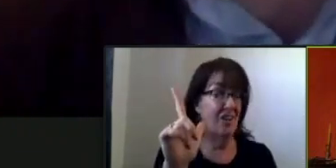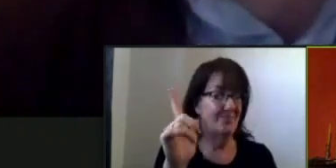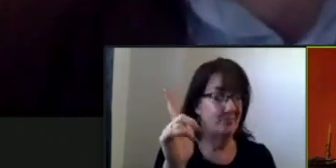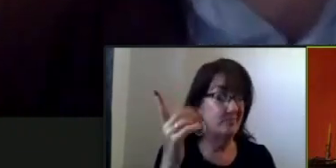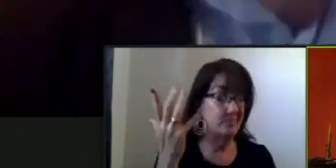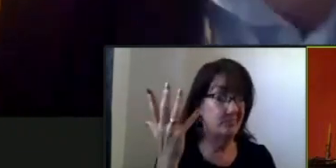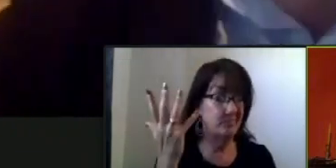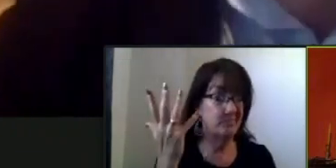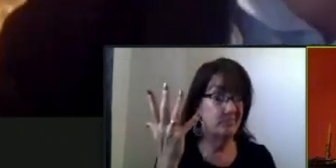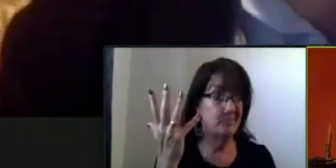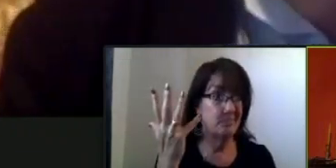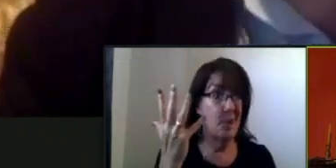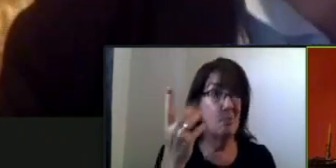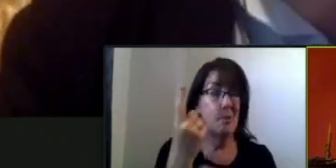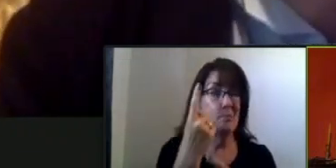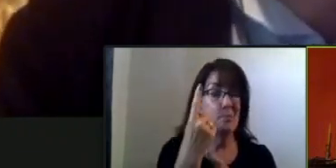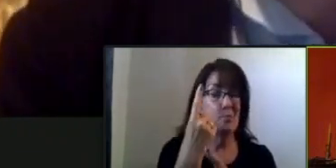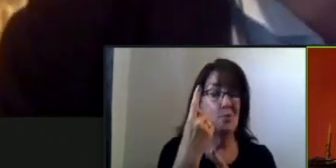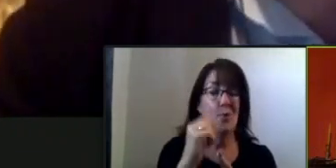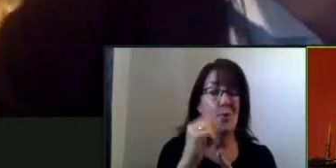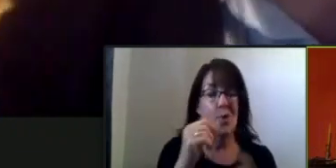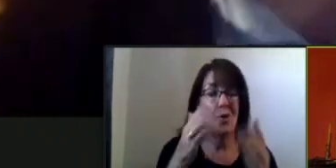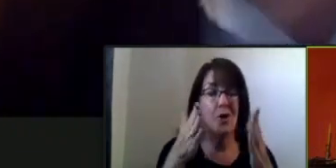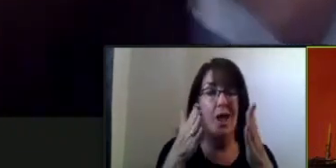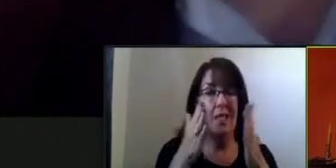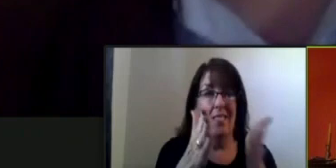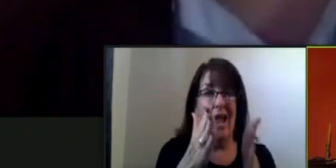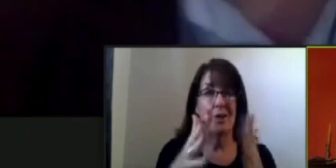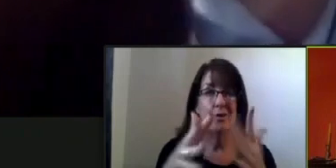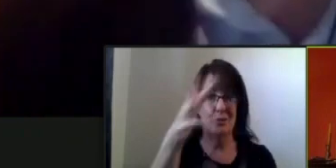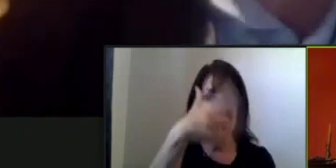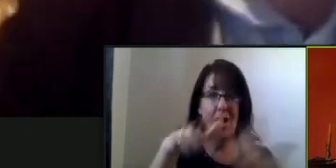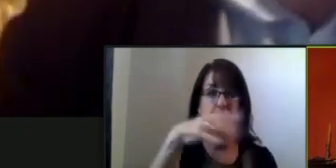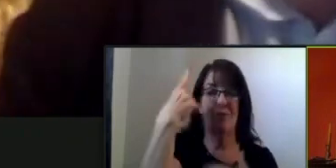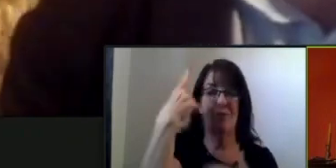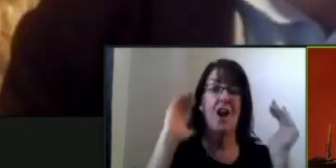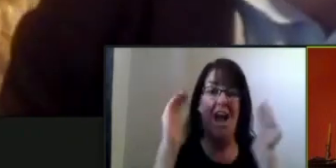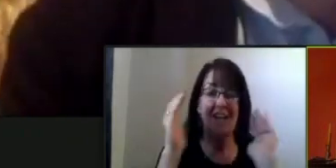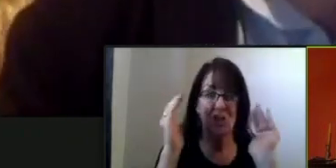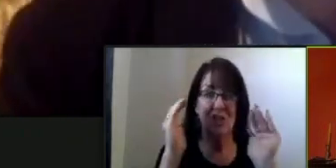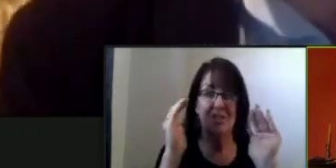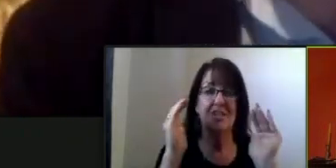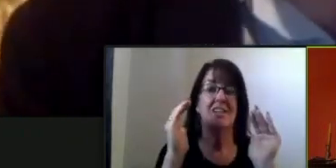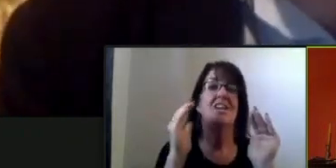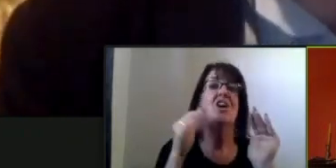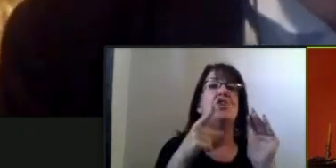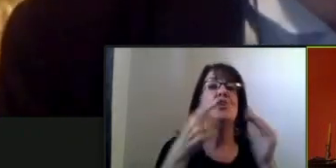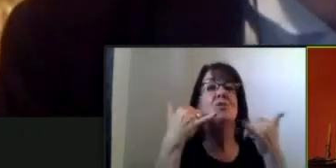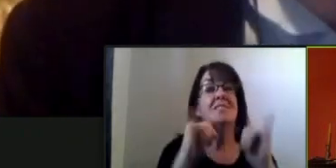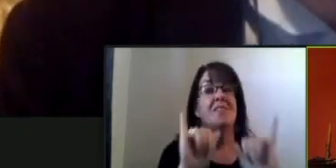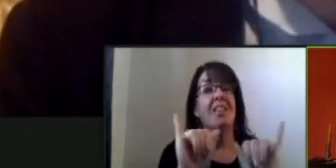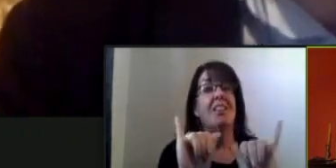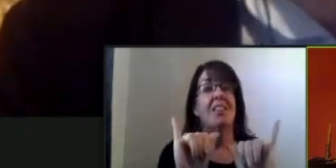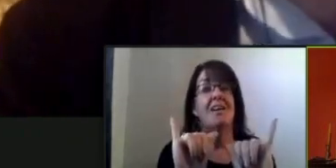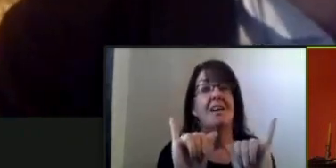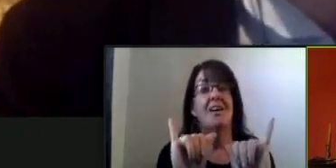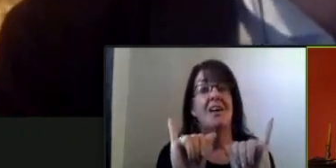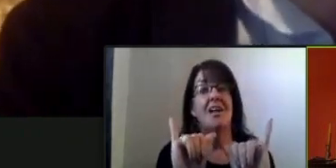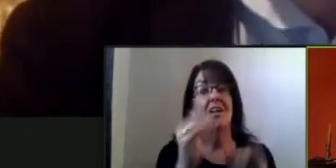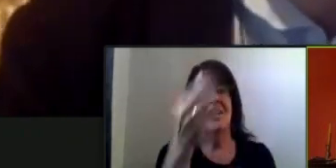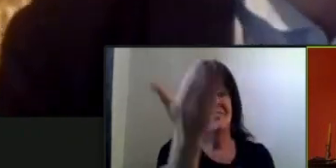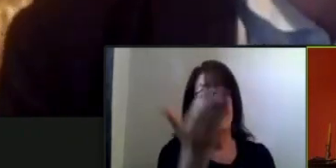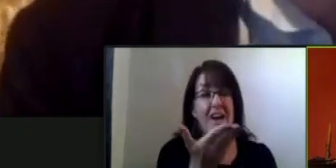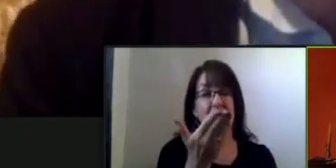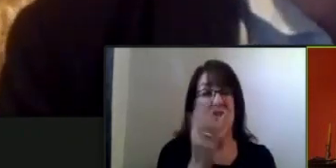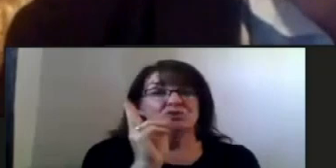the current situation doesn't allow us to really get together for a concert, you can still We invite you to